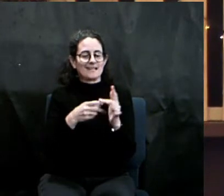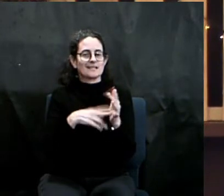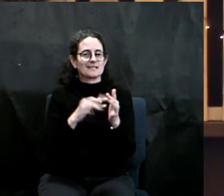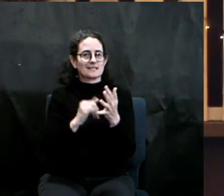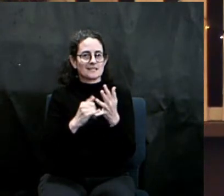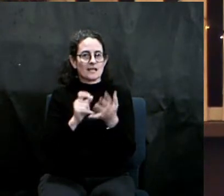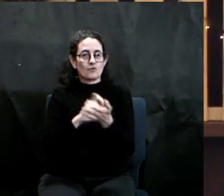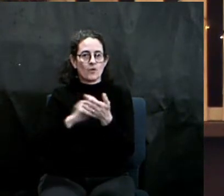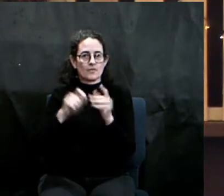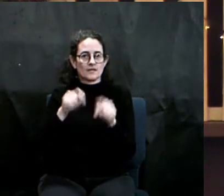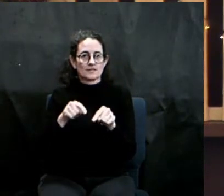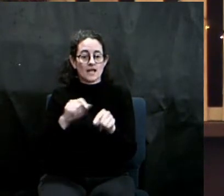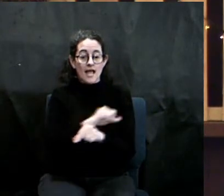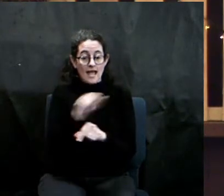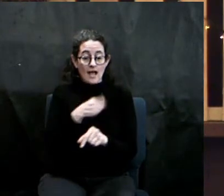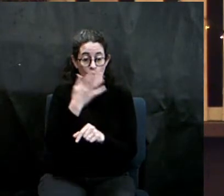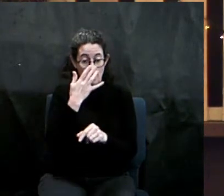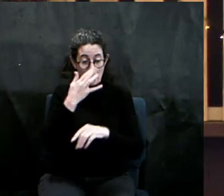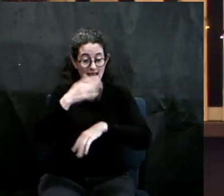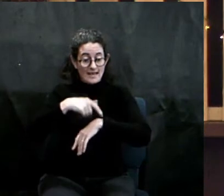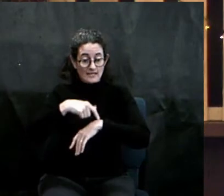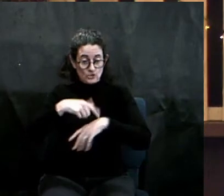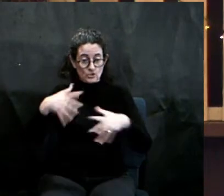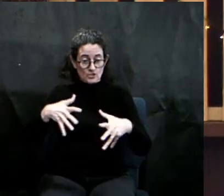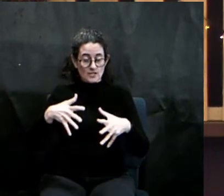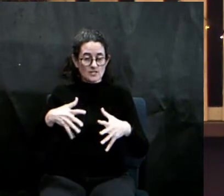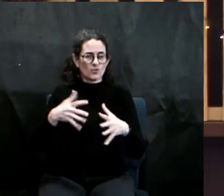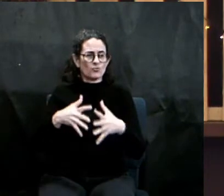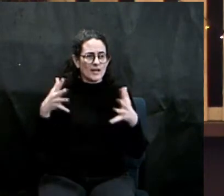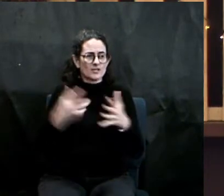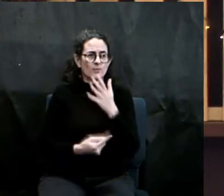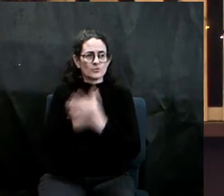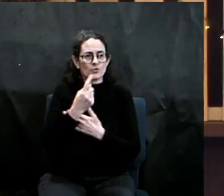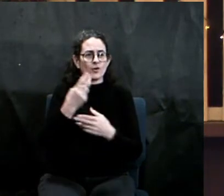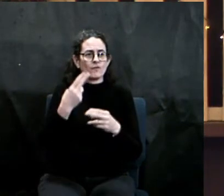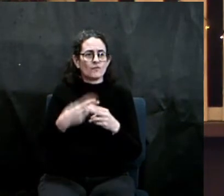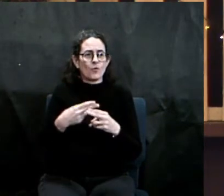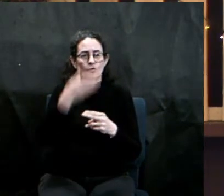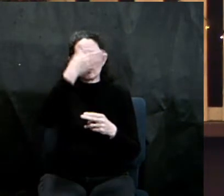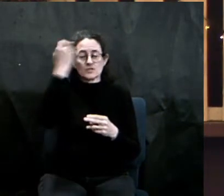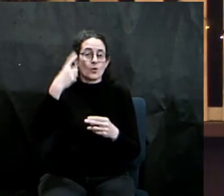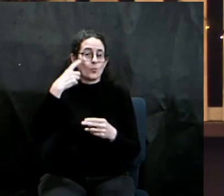the greatest opportunity for Christian witness since the time of Jesus and the apostles.